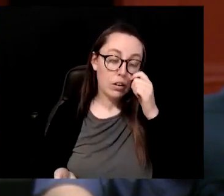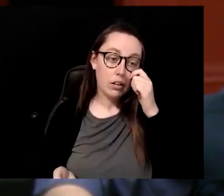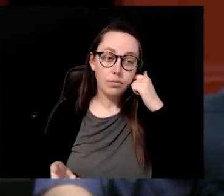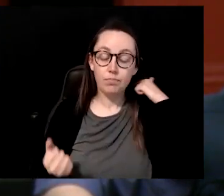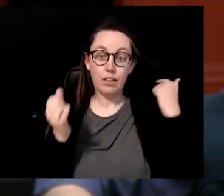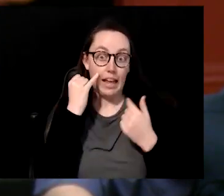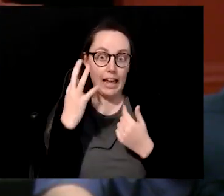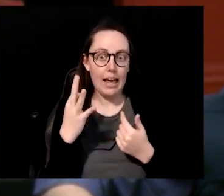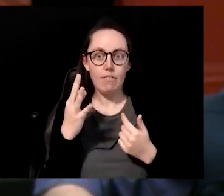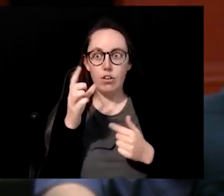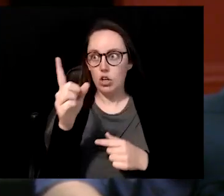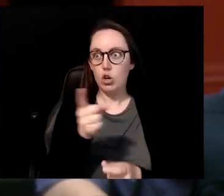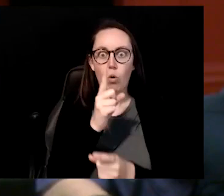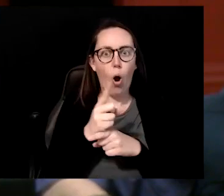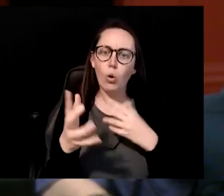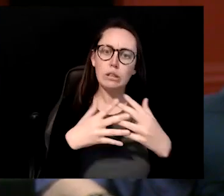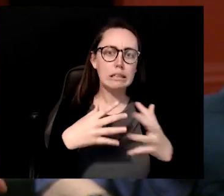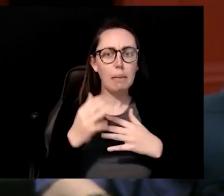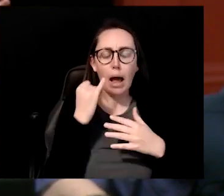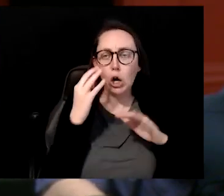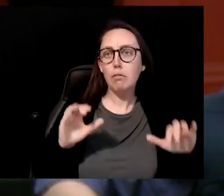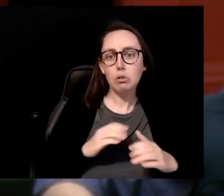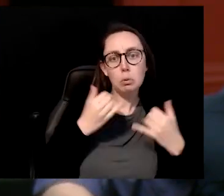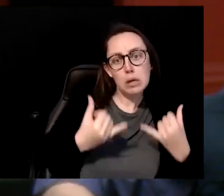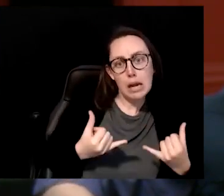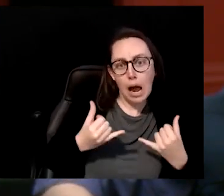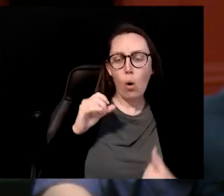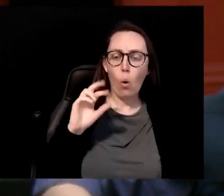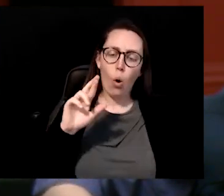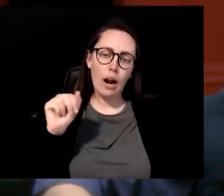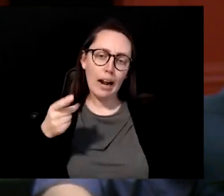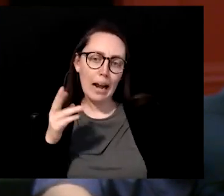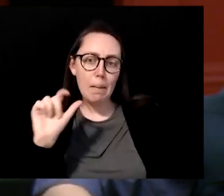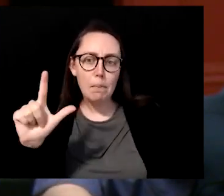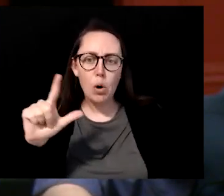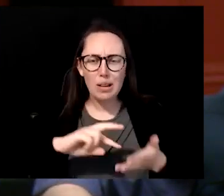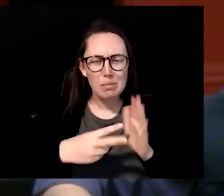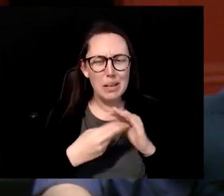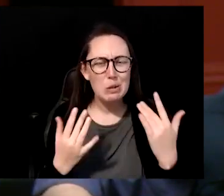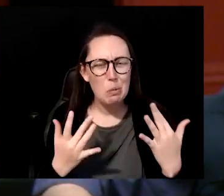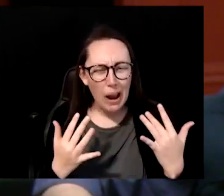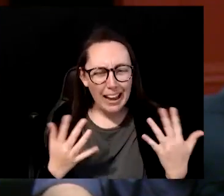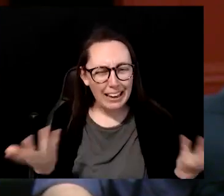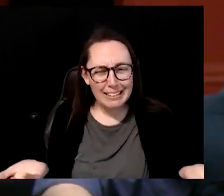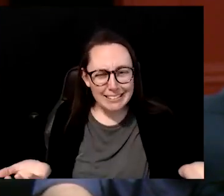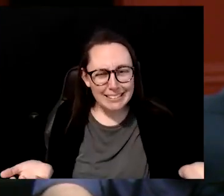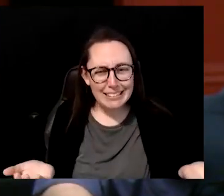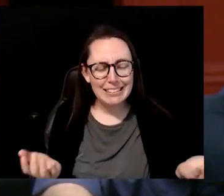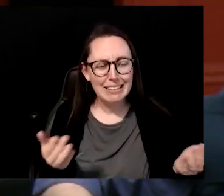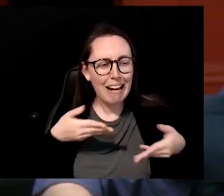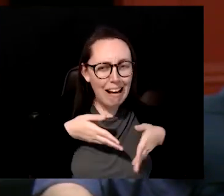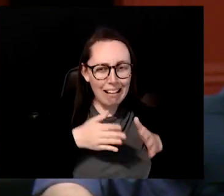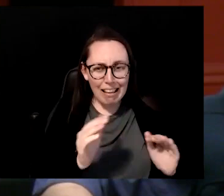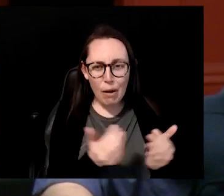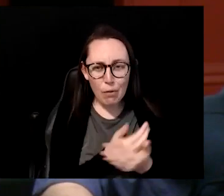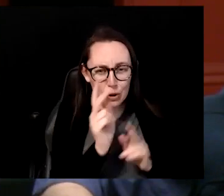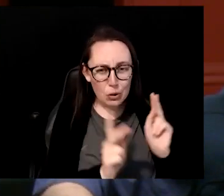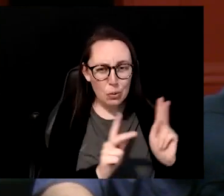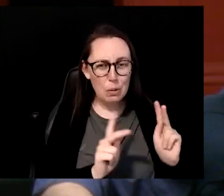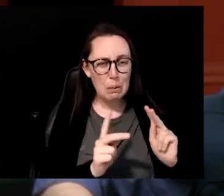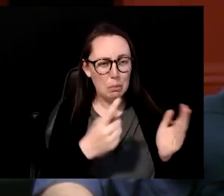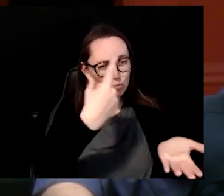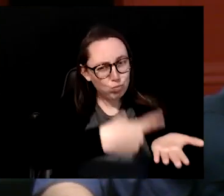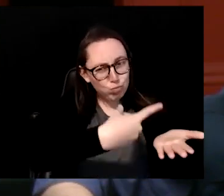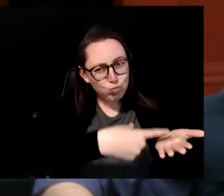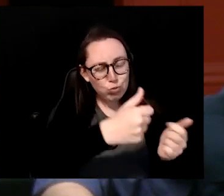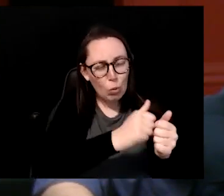if you do it now or in April do it in April with the new people and allow them that breathing room and that ability to talk to town staff about